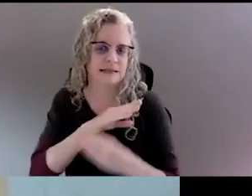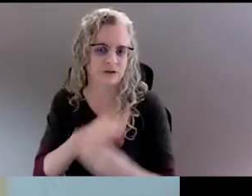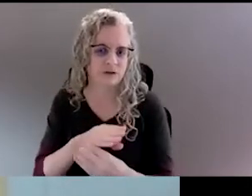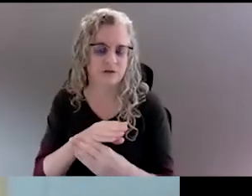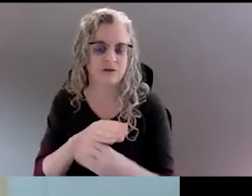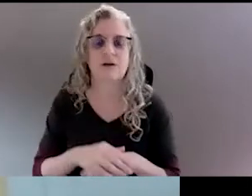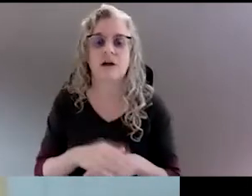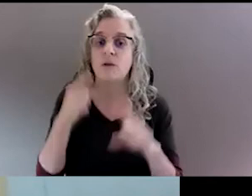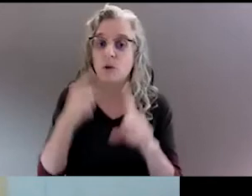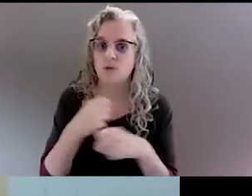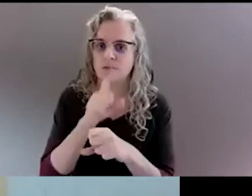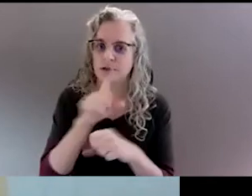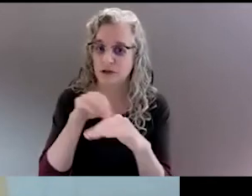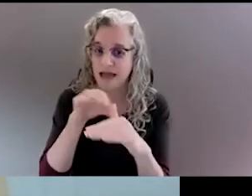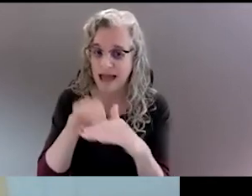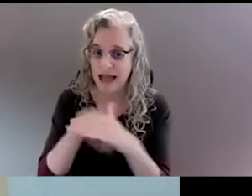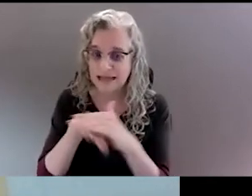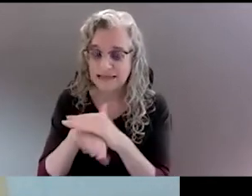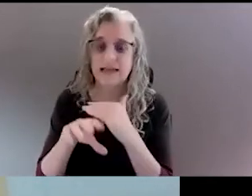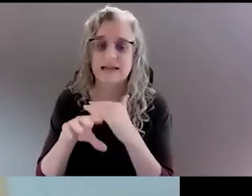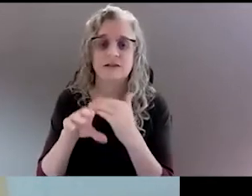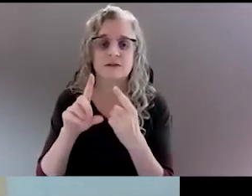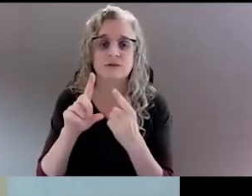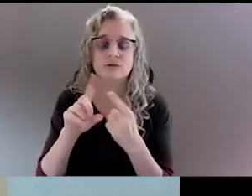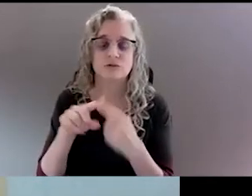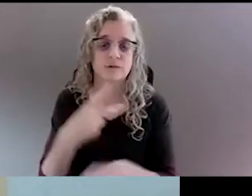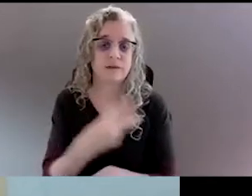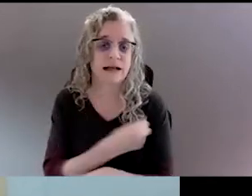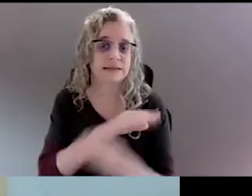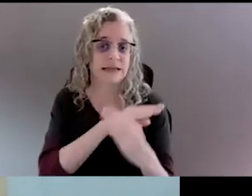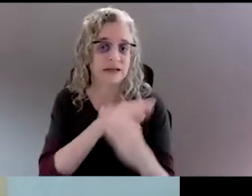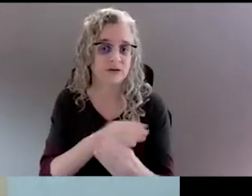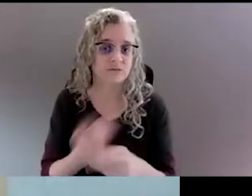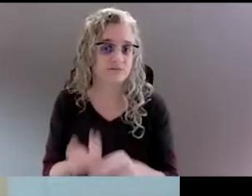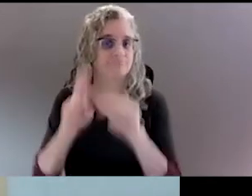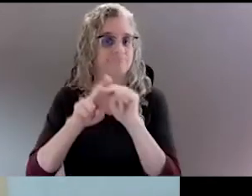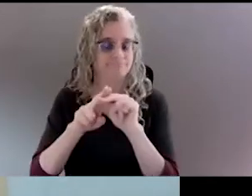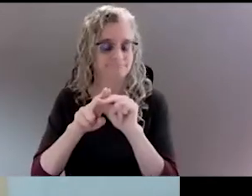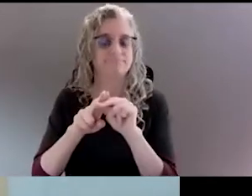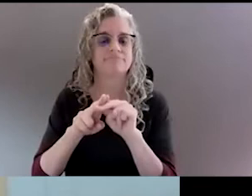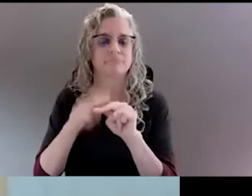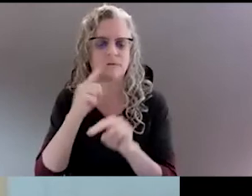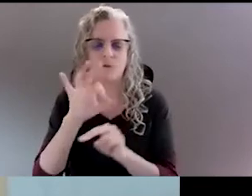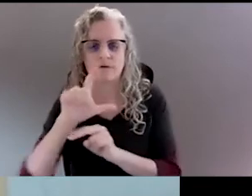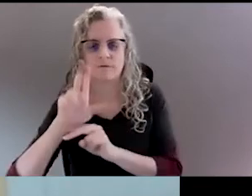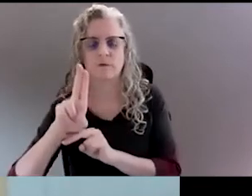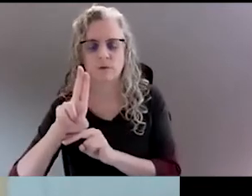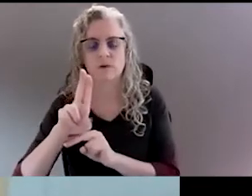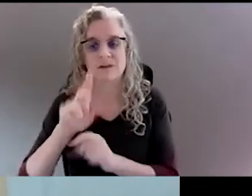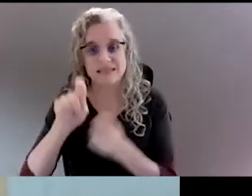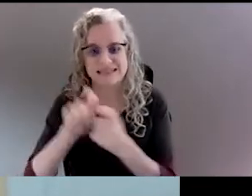ultimately increased vaccination among for flu among people with disabilities, which